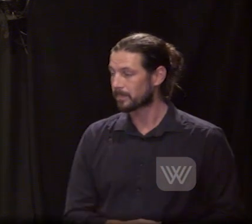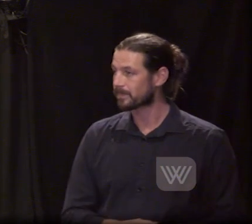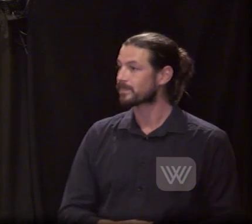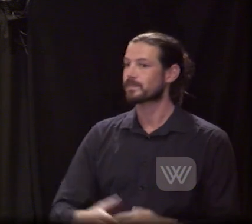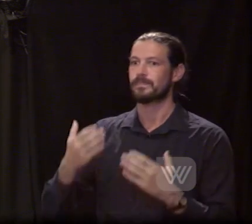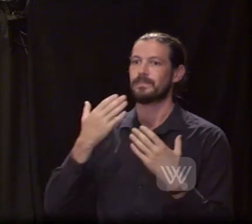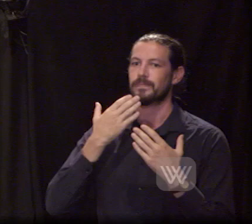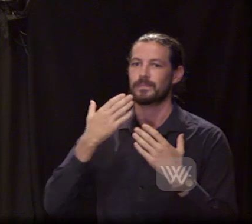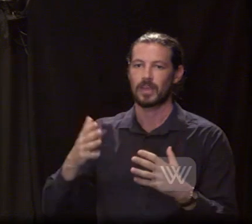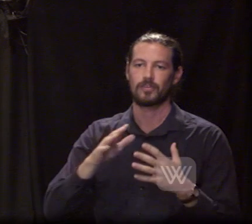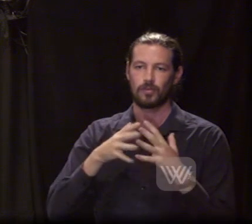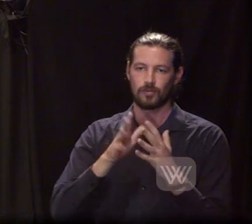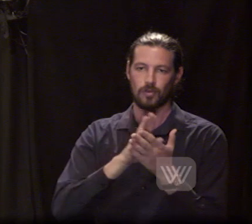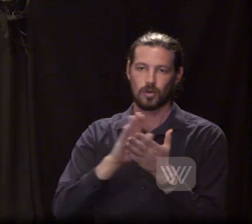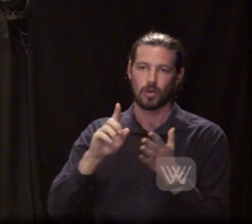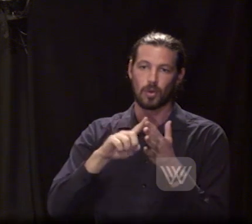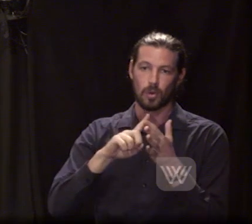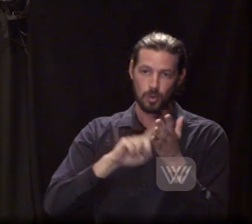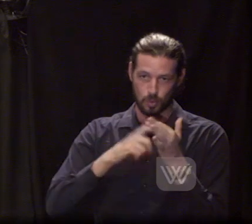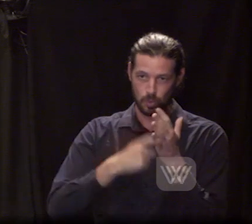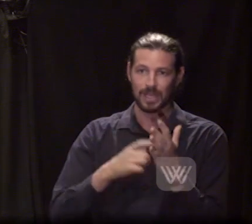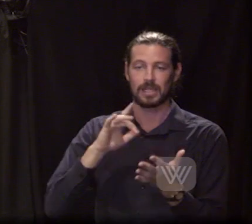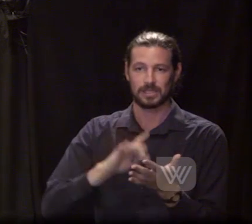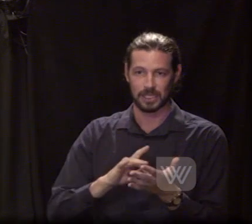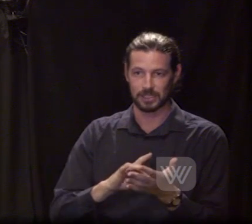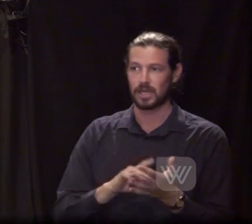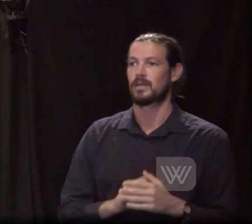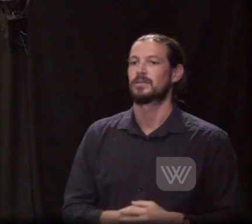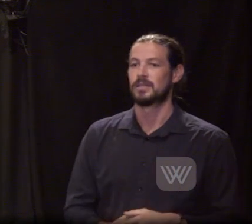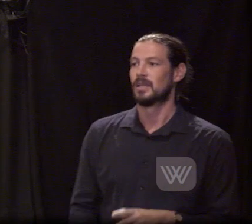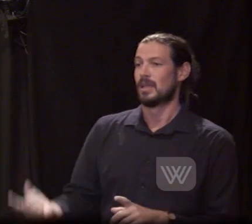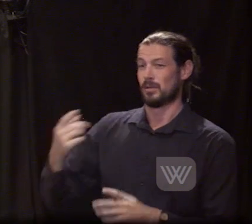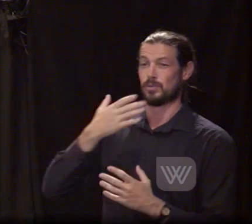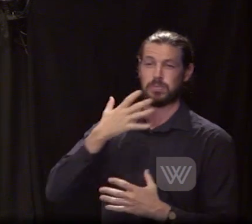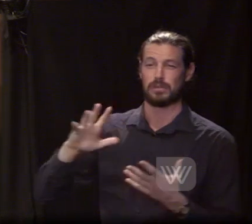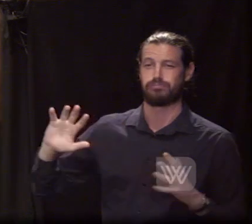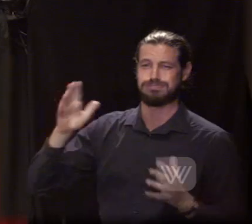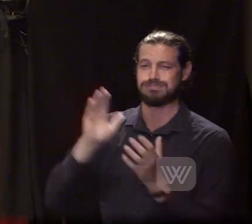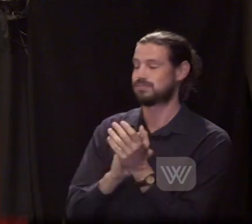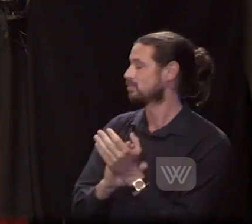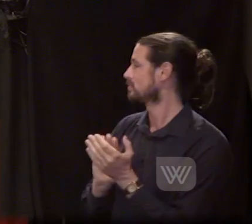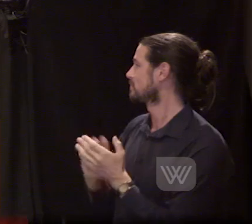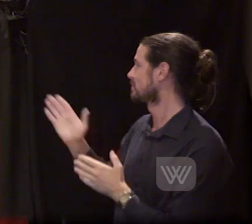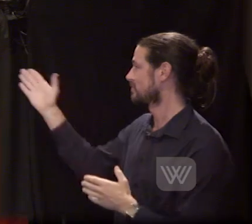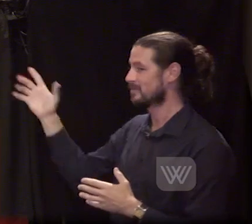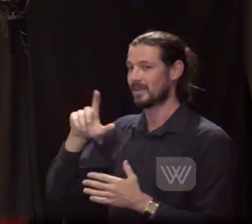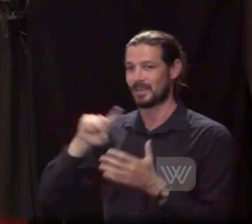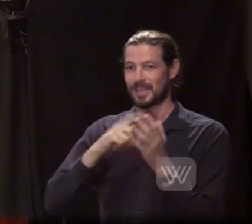Thank you, of course, to the Wheeler Centre for putting this evening on. And with a final rapturous applause, could you please thank the incredible Carmel Johnston. Thank